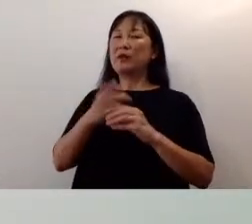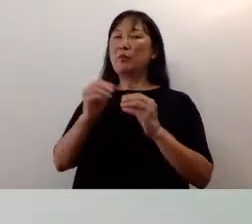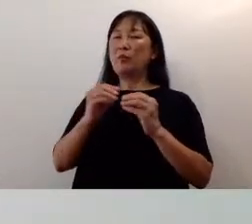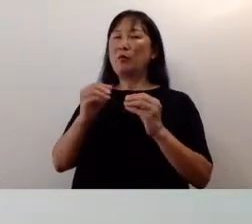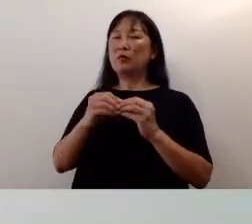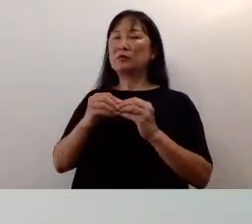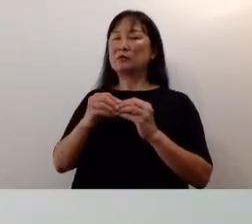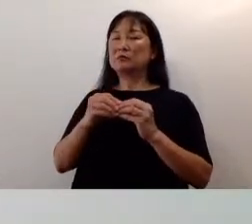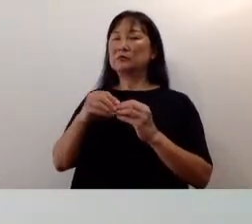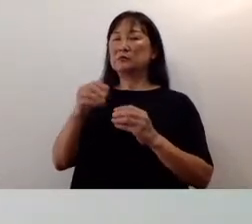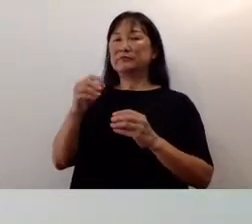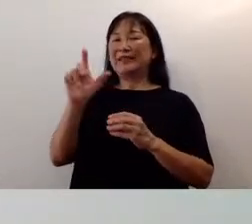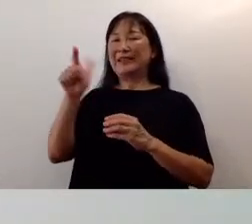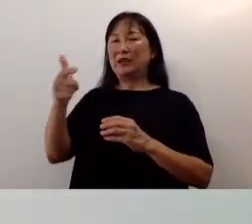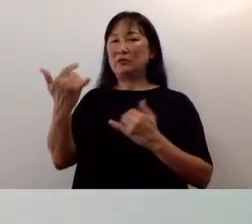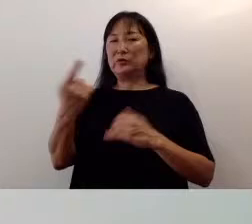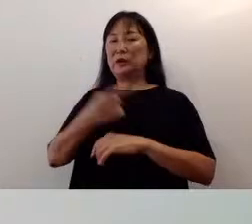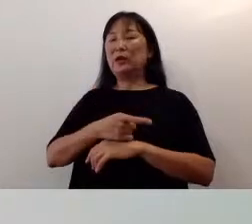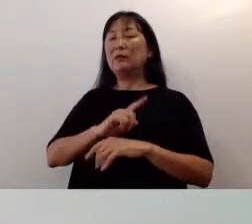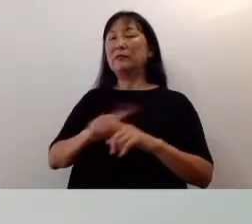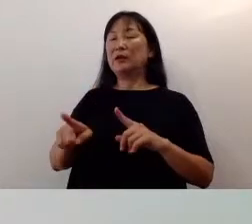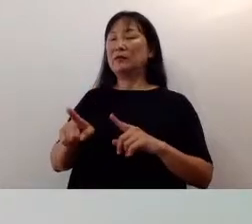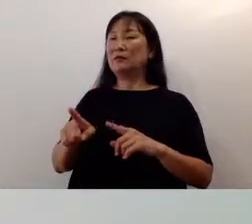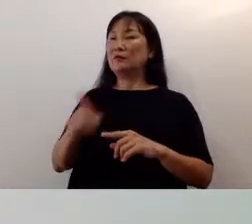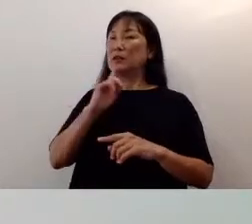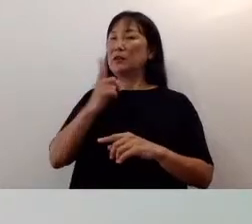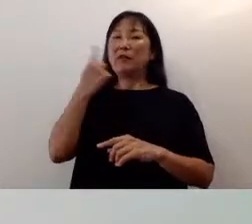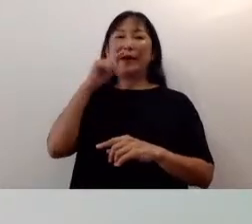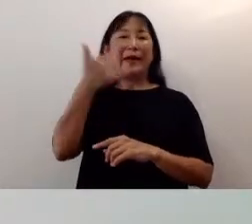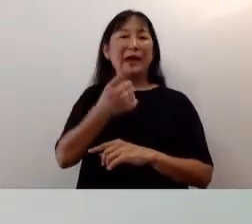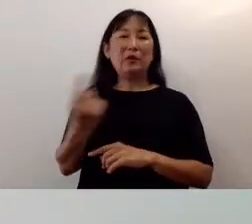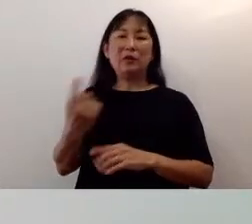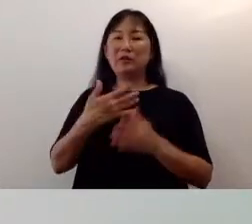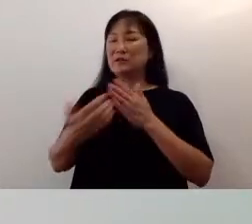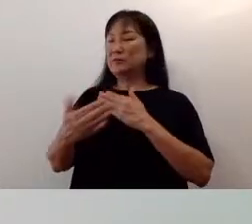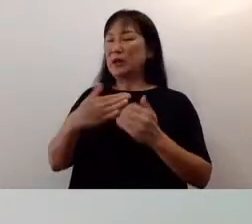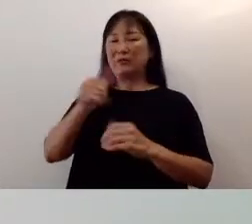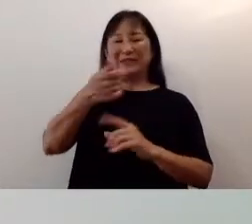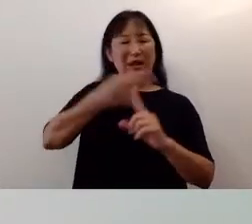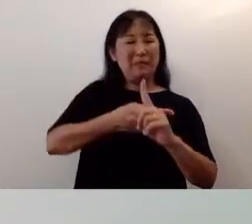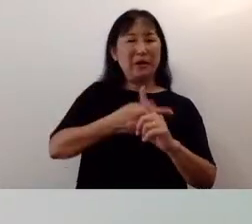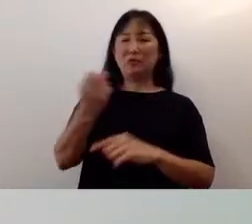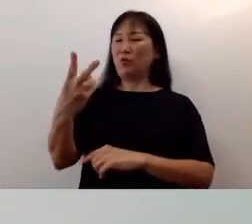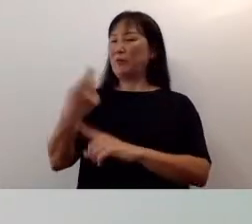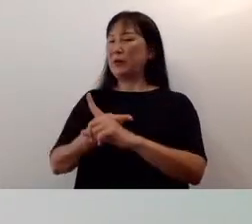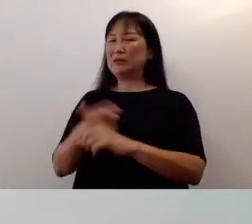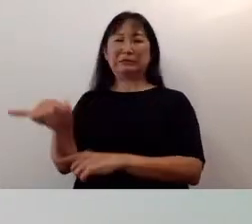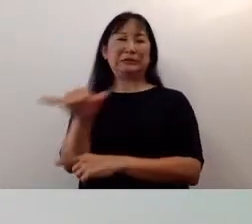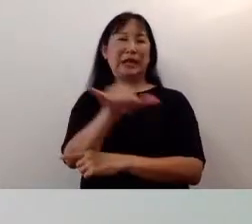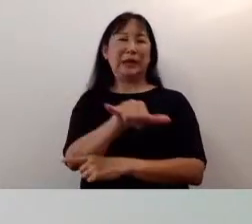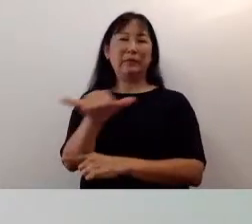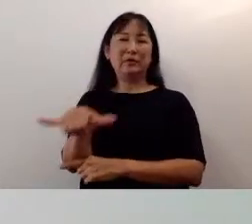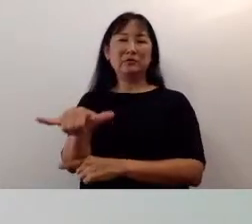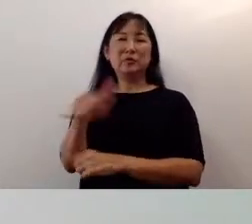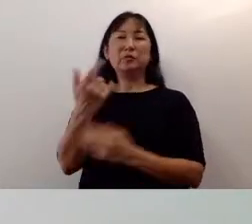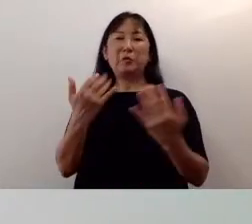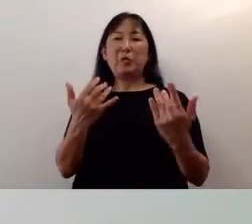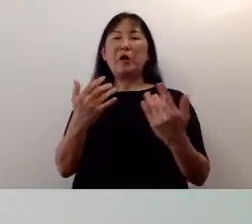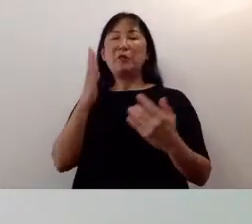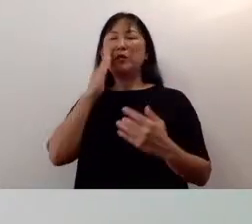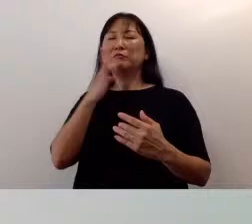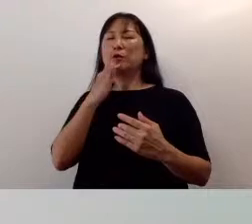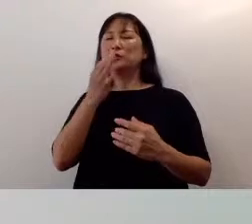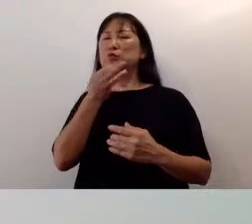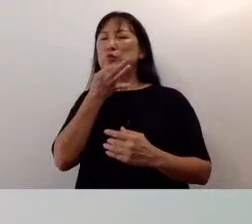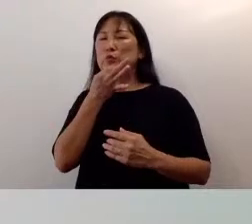this presentation. And that really is applicable to anybody, regardless if they're 10 month or 12 months. So if you can just stay tuned for a little bit, we'll cover that in just a